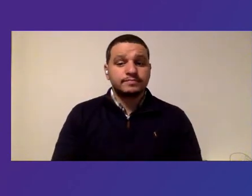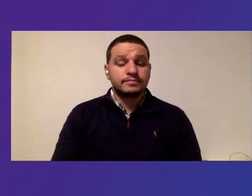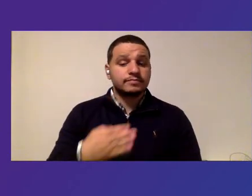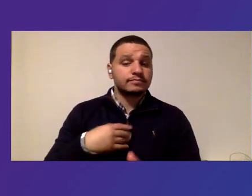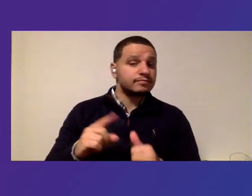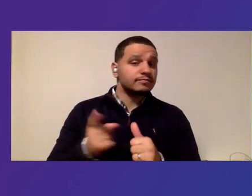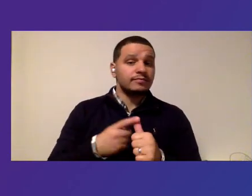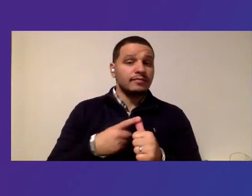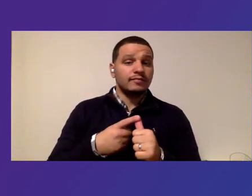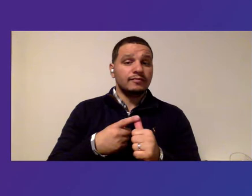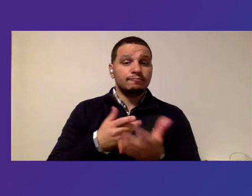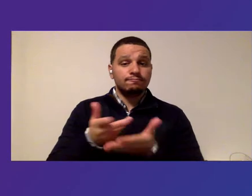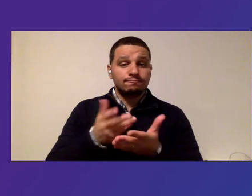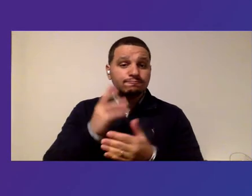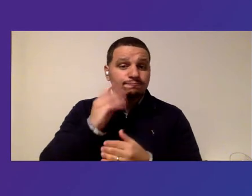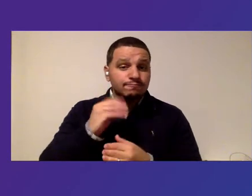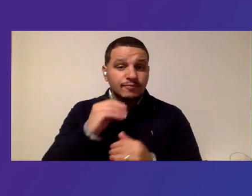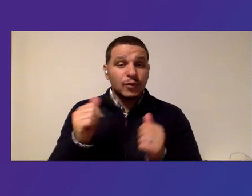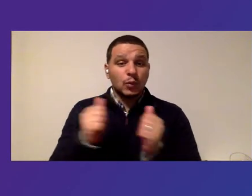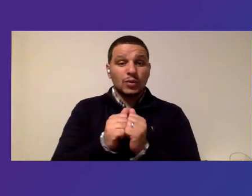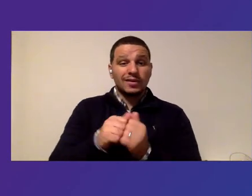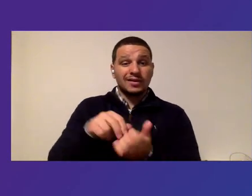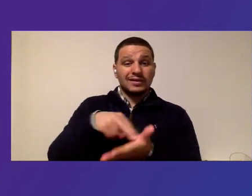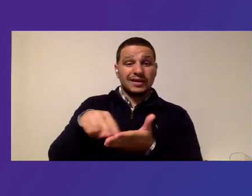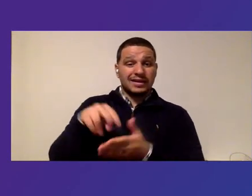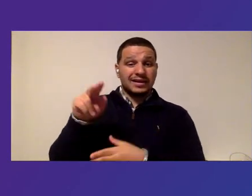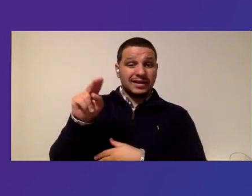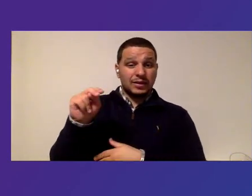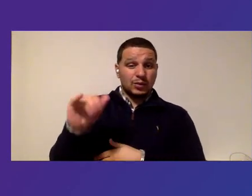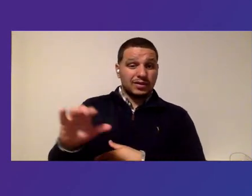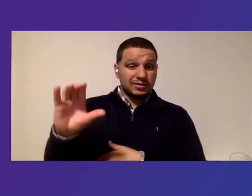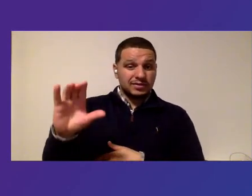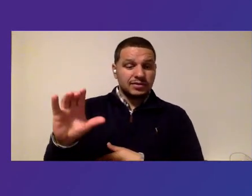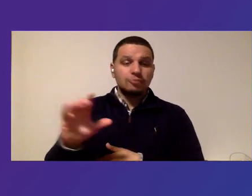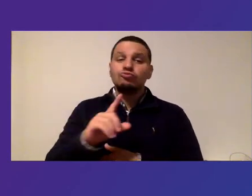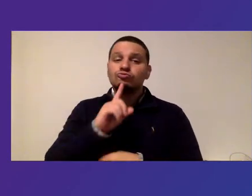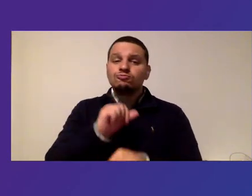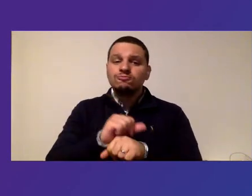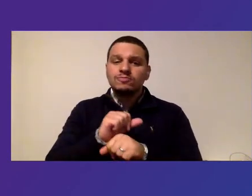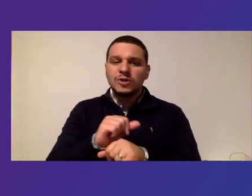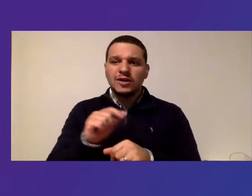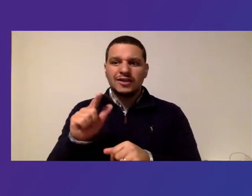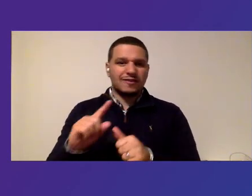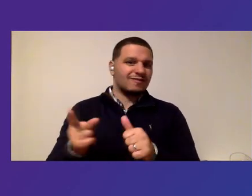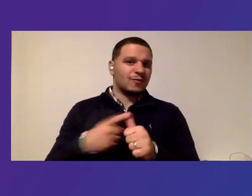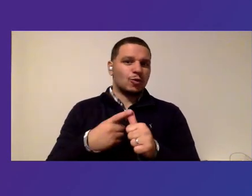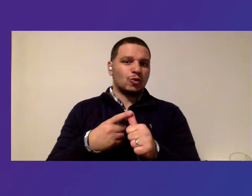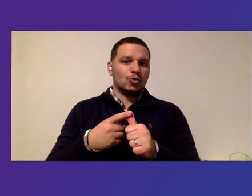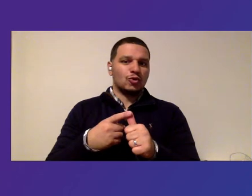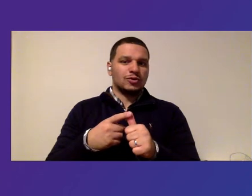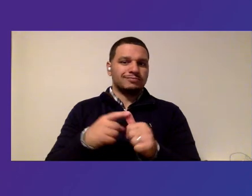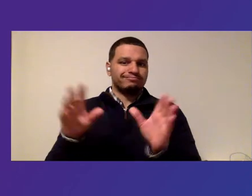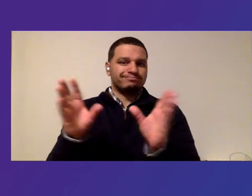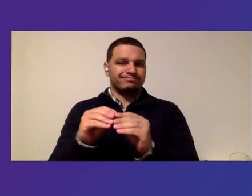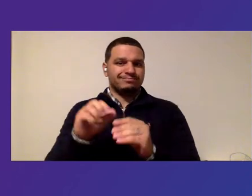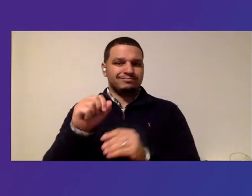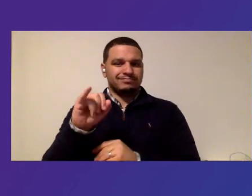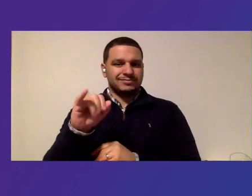first interaction with Dance NYC was actually at its first symposium